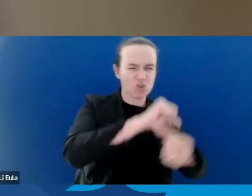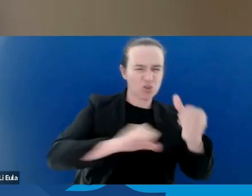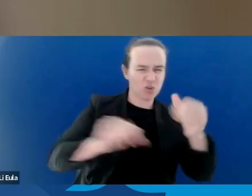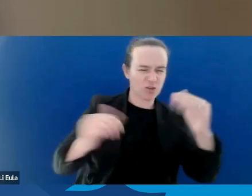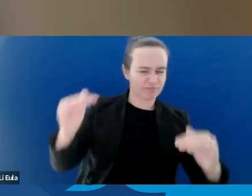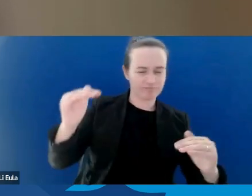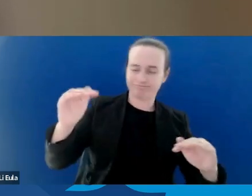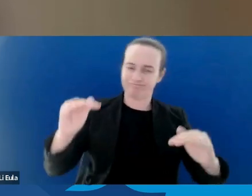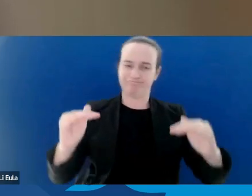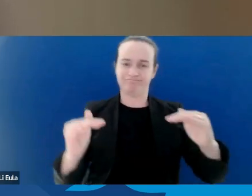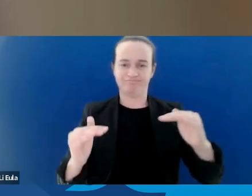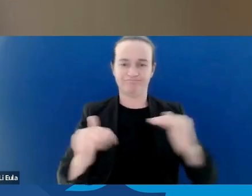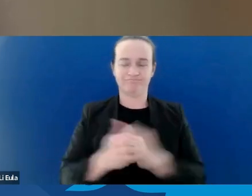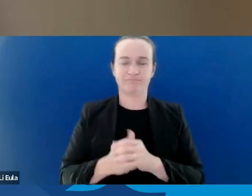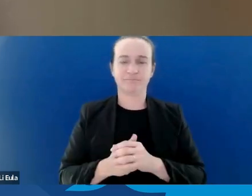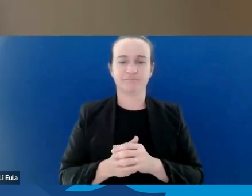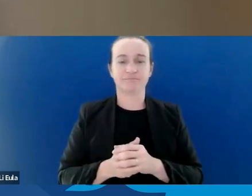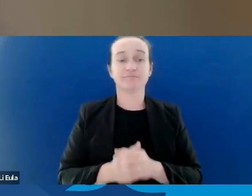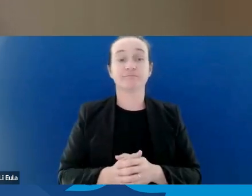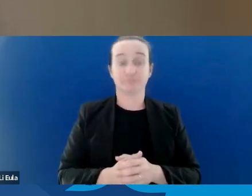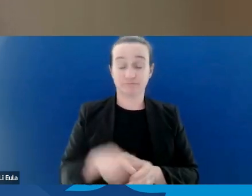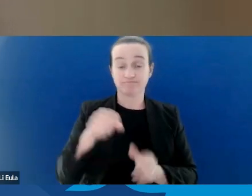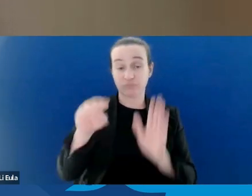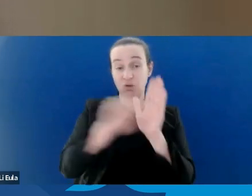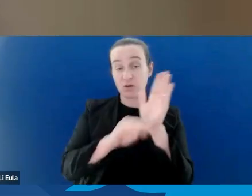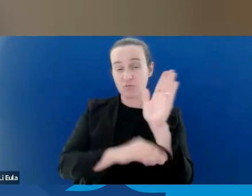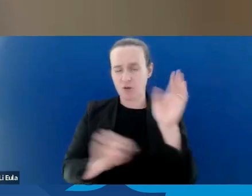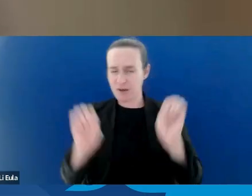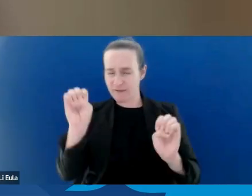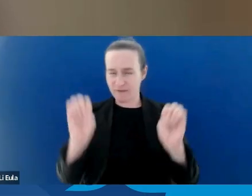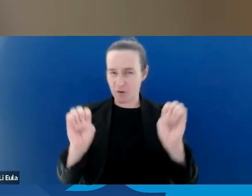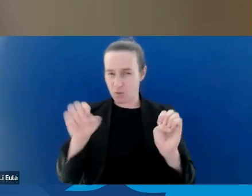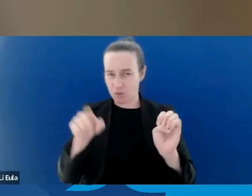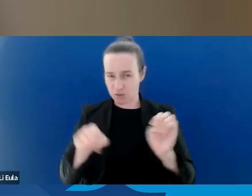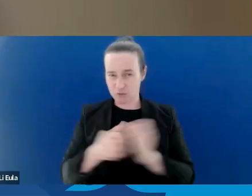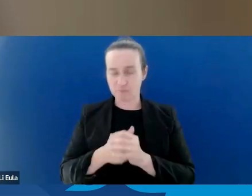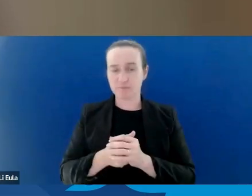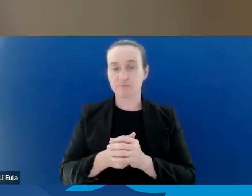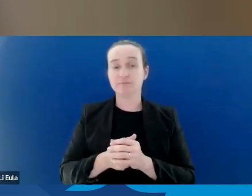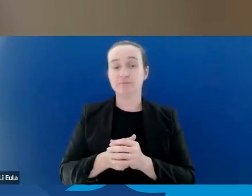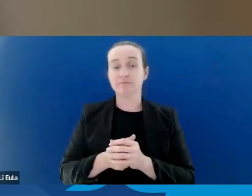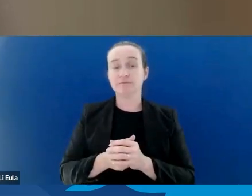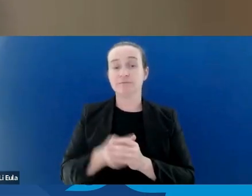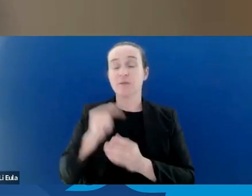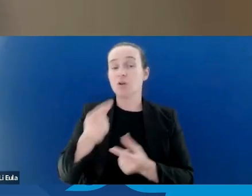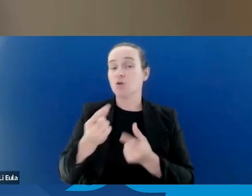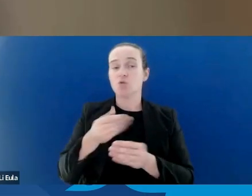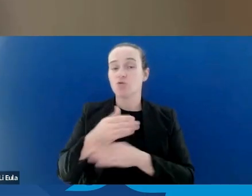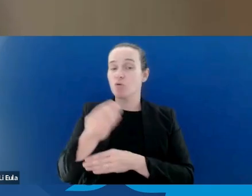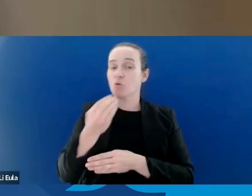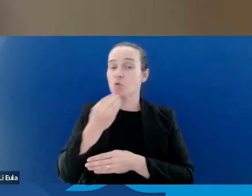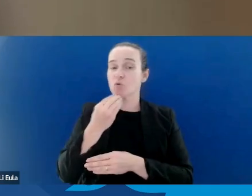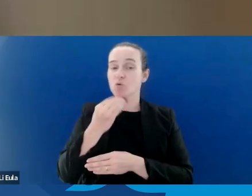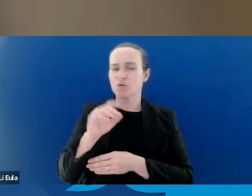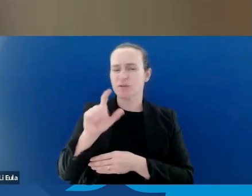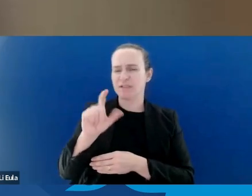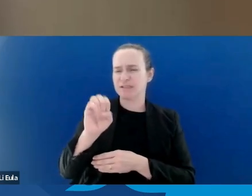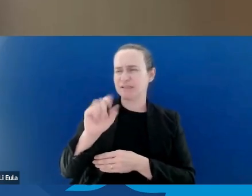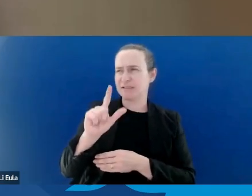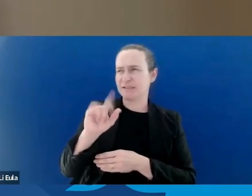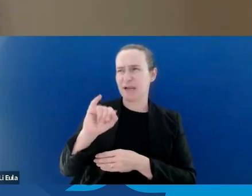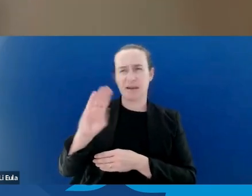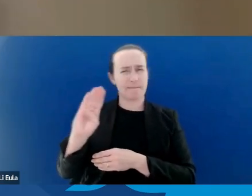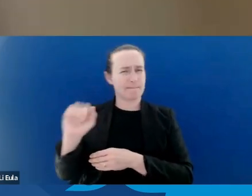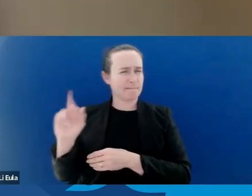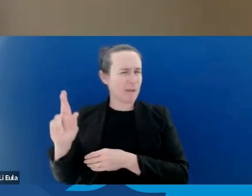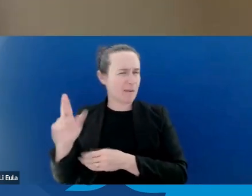just express that this program evaluation was undertaken by Sediba. I'm perhaps pronouncing